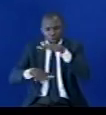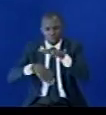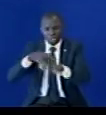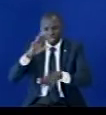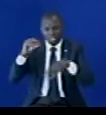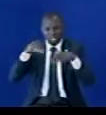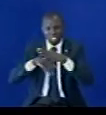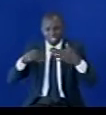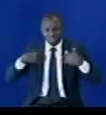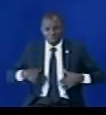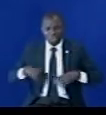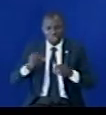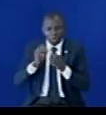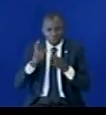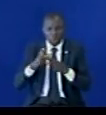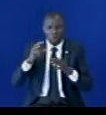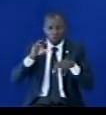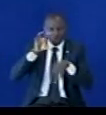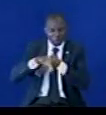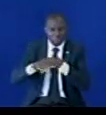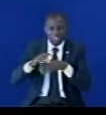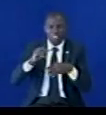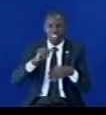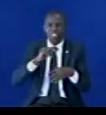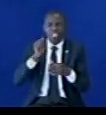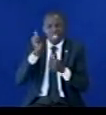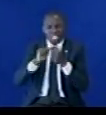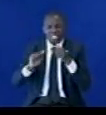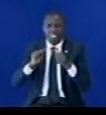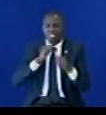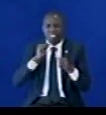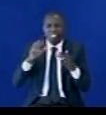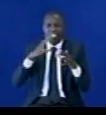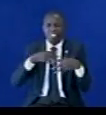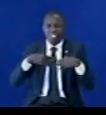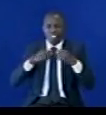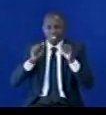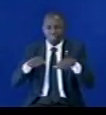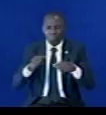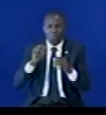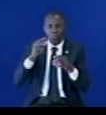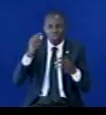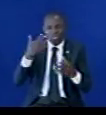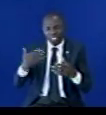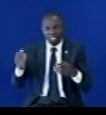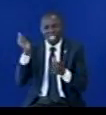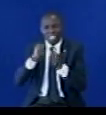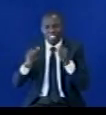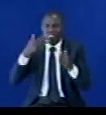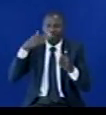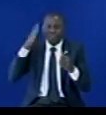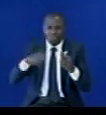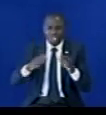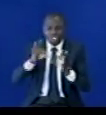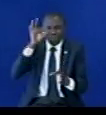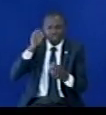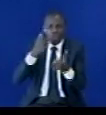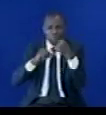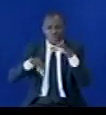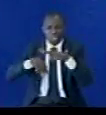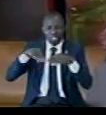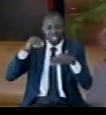incurable problem there, I command that evil spirit, walking about in the body, come out